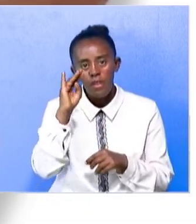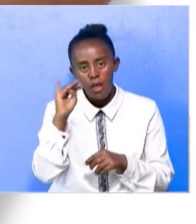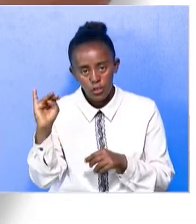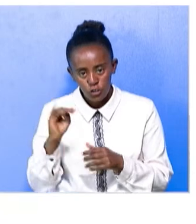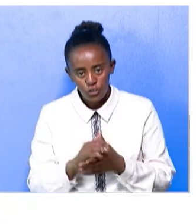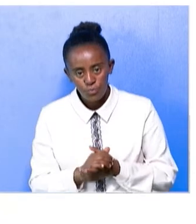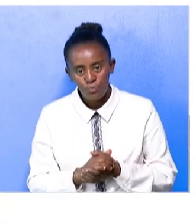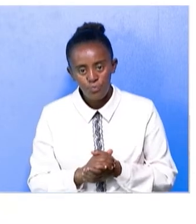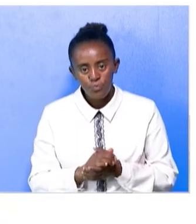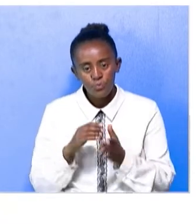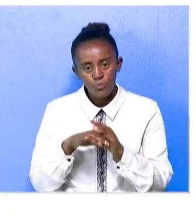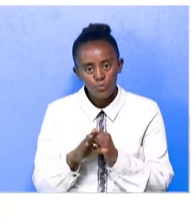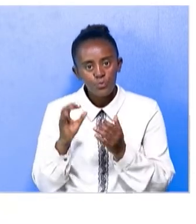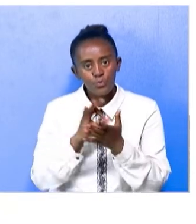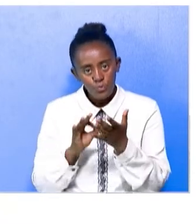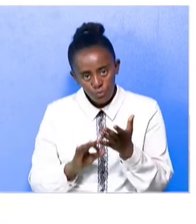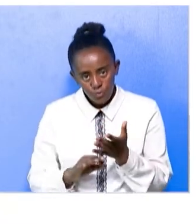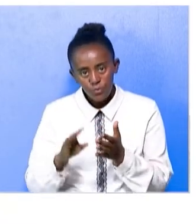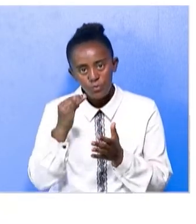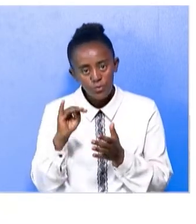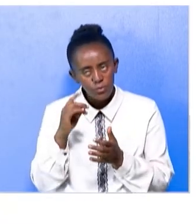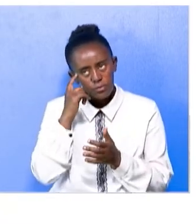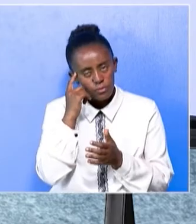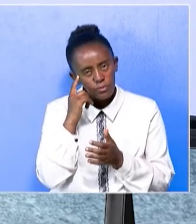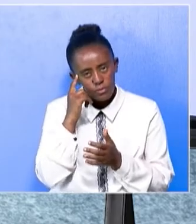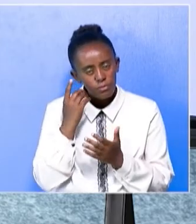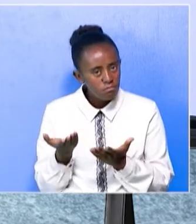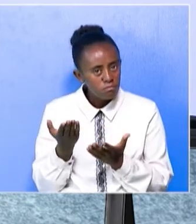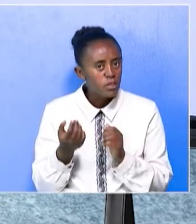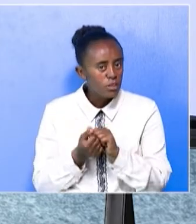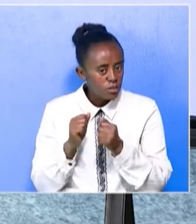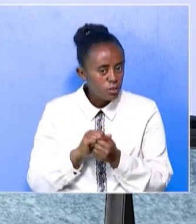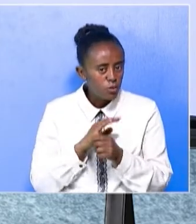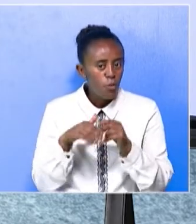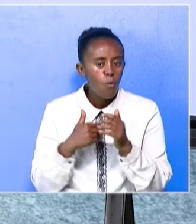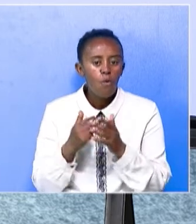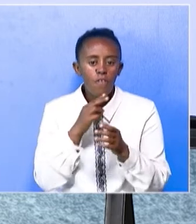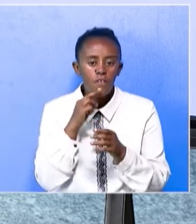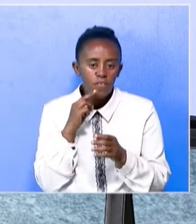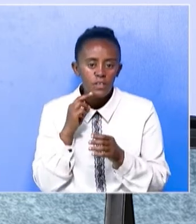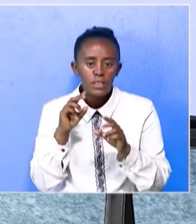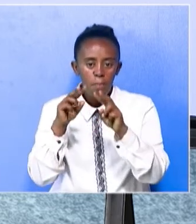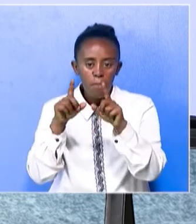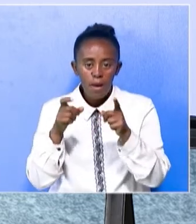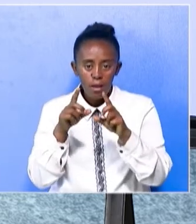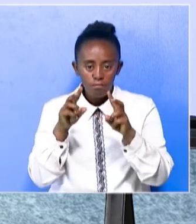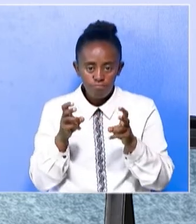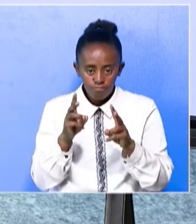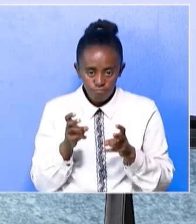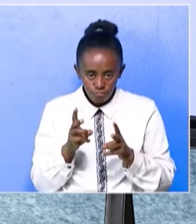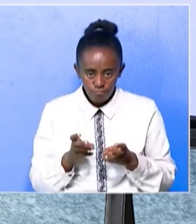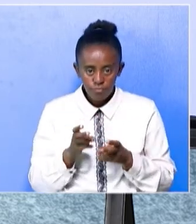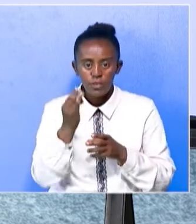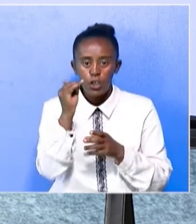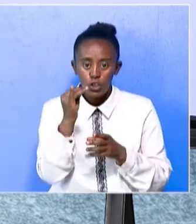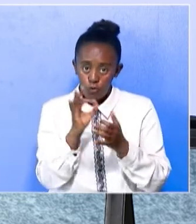ing. In the form of ing. Think about it and change those verbs which are found in the bracket into ing